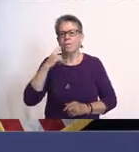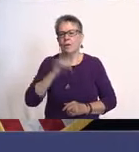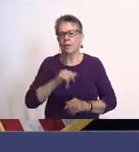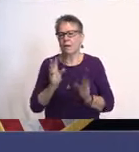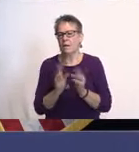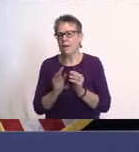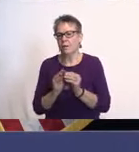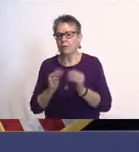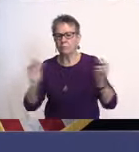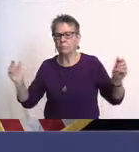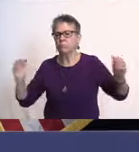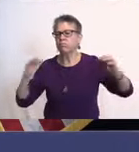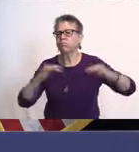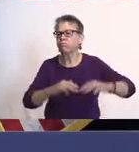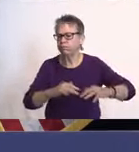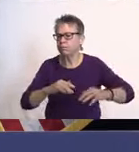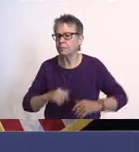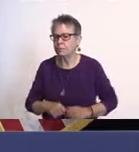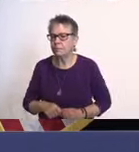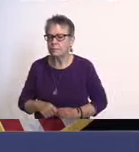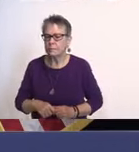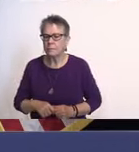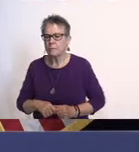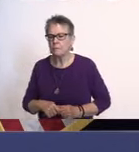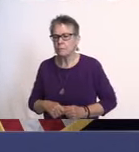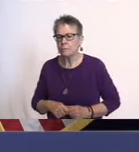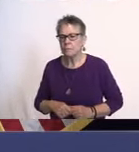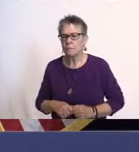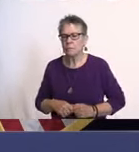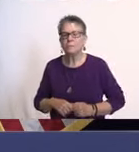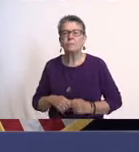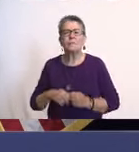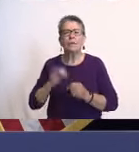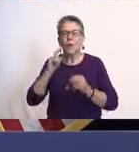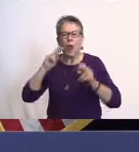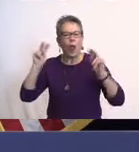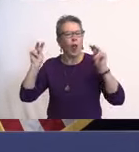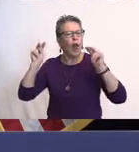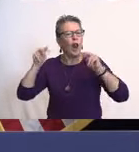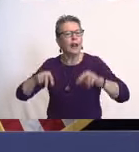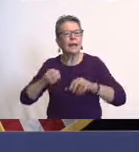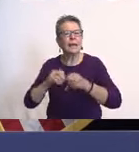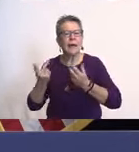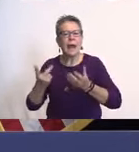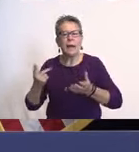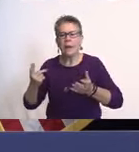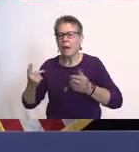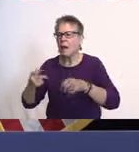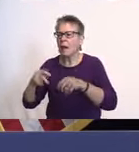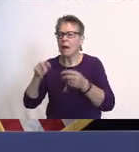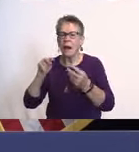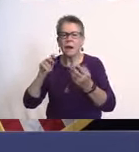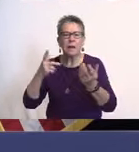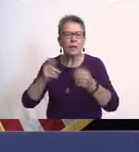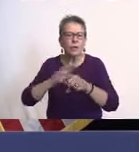education, learning loss, computer science education in particular, COVID response,